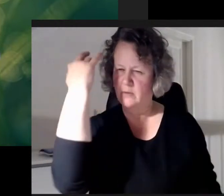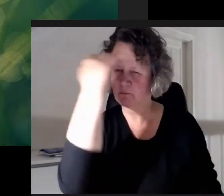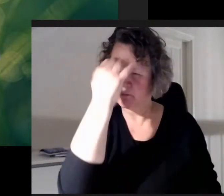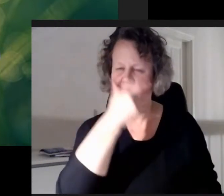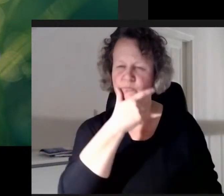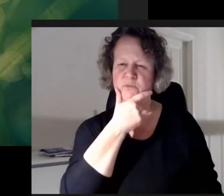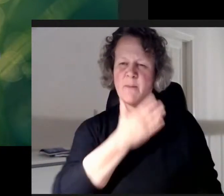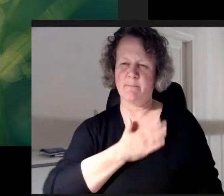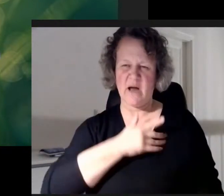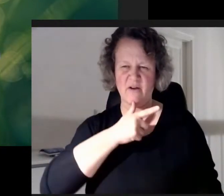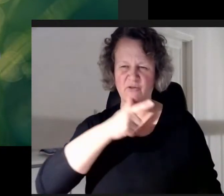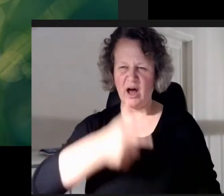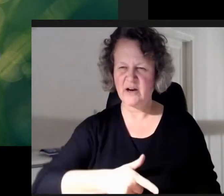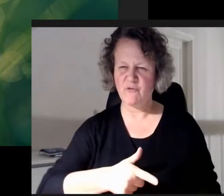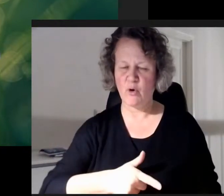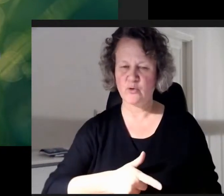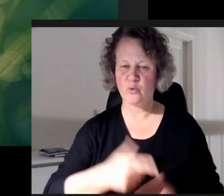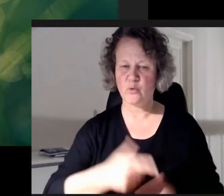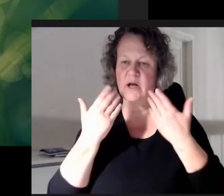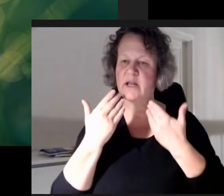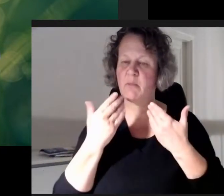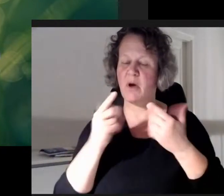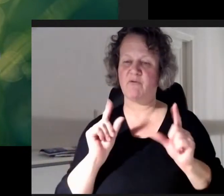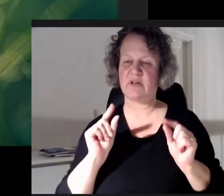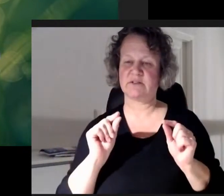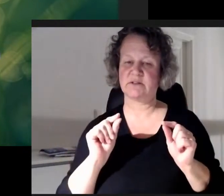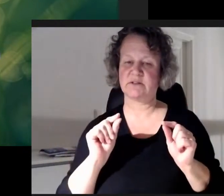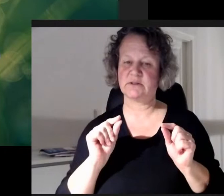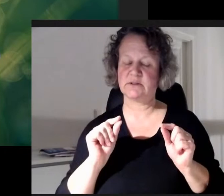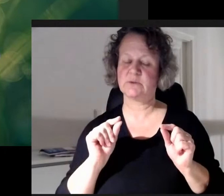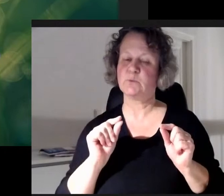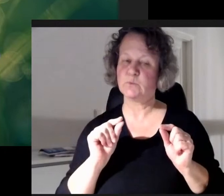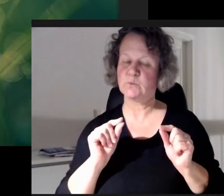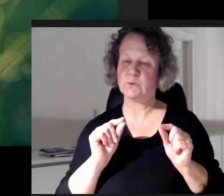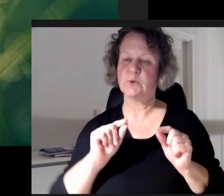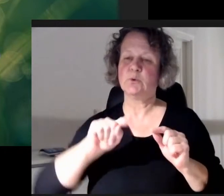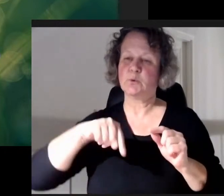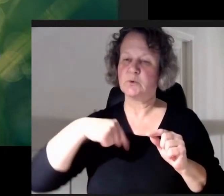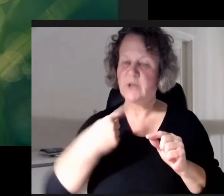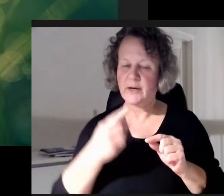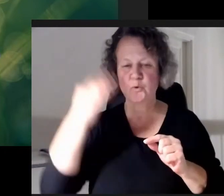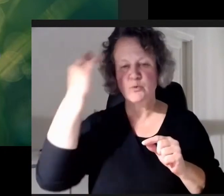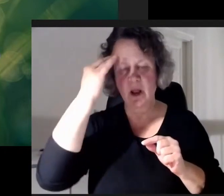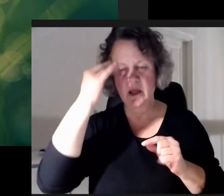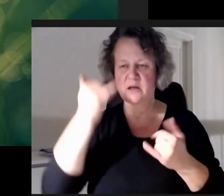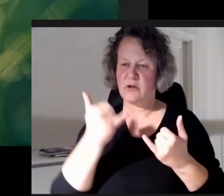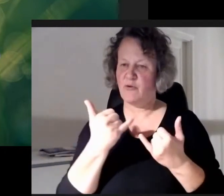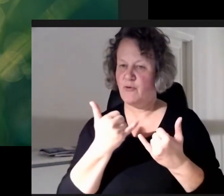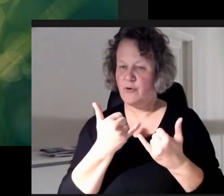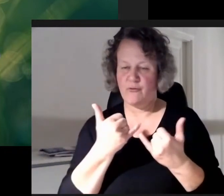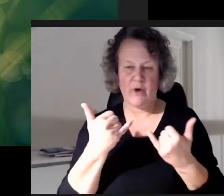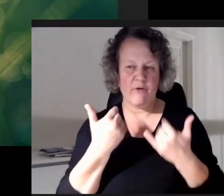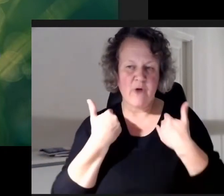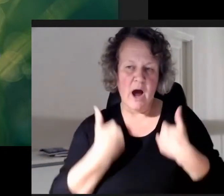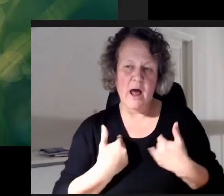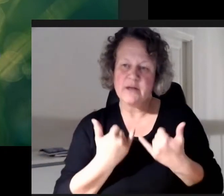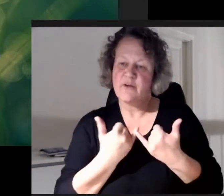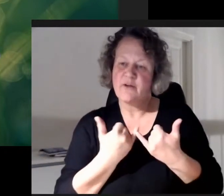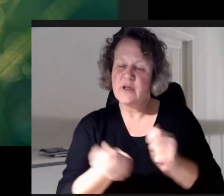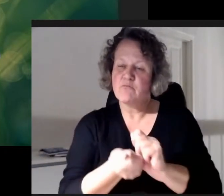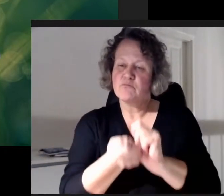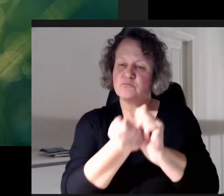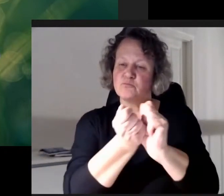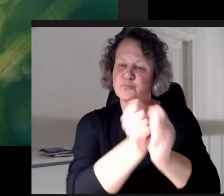issues. And this works that he is dedicating his time to climate, that he is building up an attitude, and